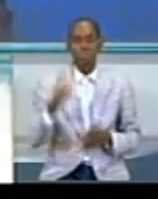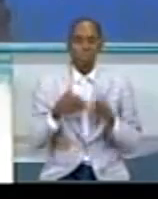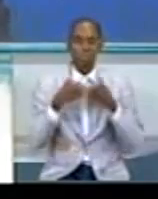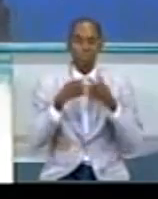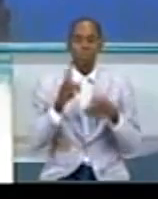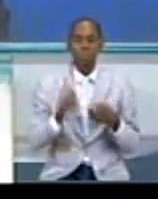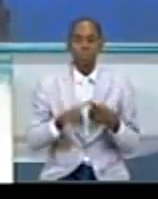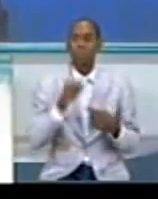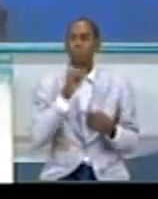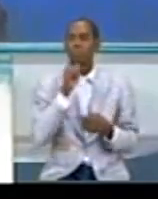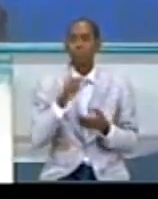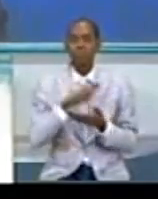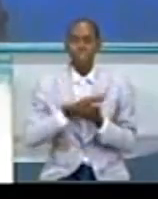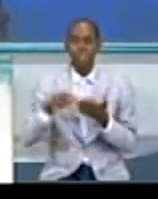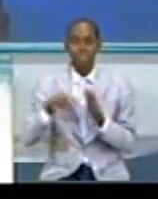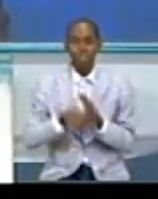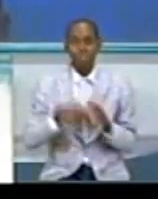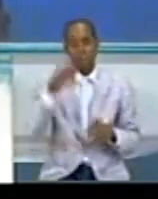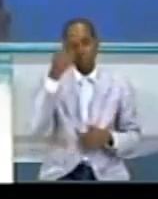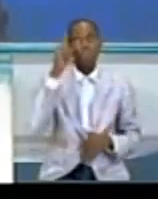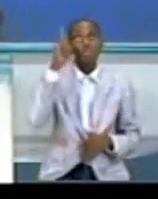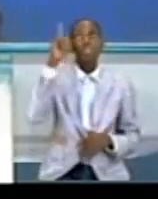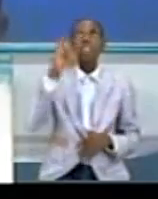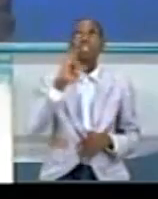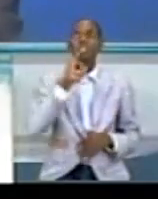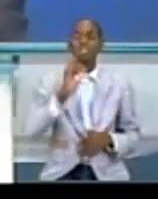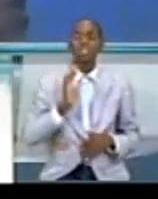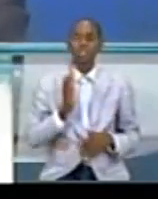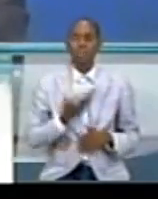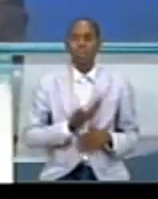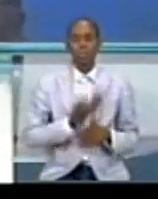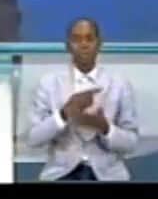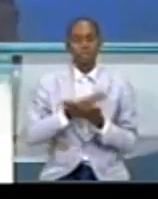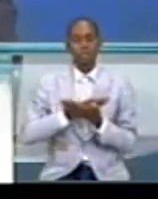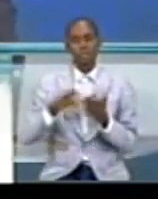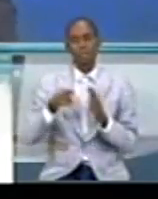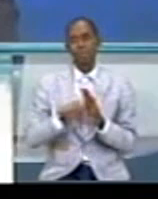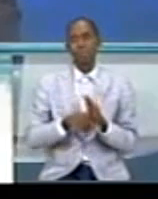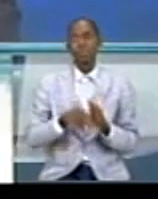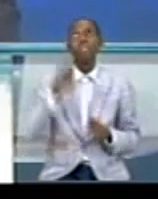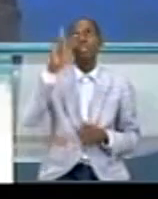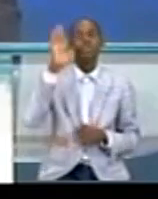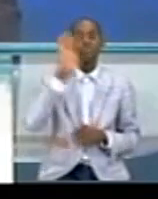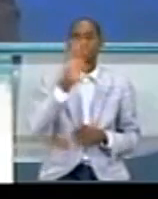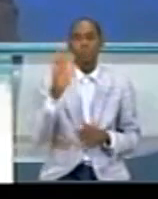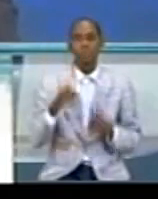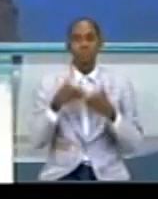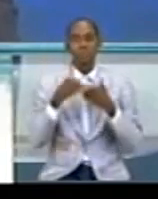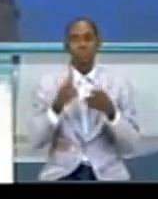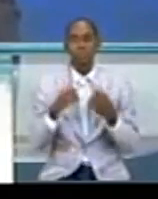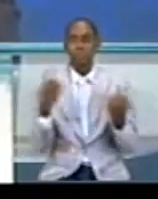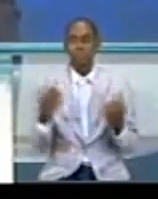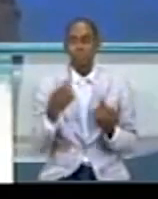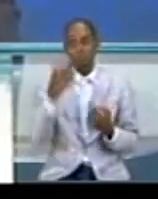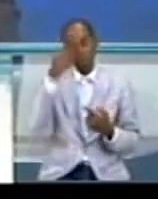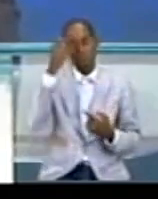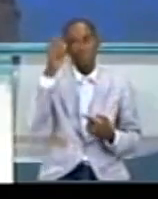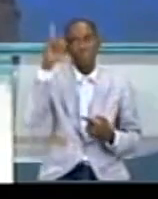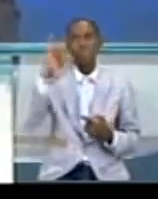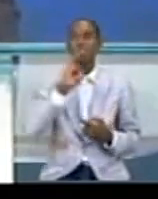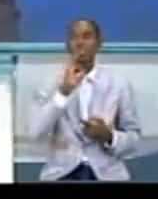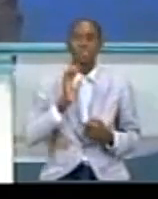our righteousness. He will never lead you into sin. He's a savior from